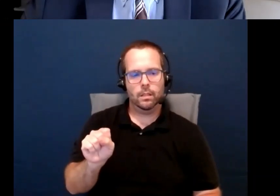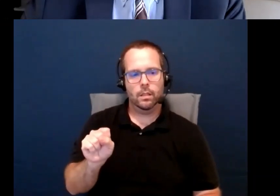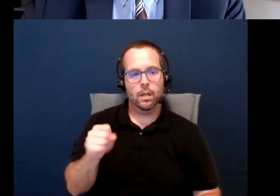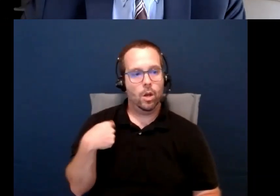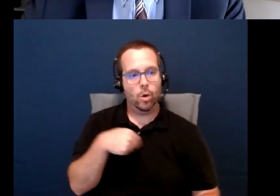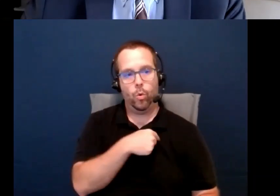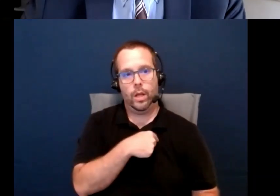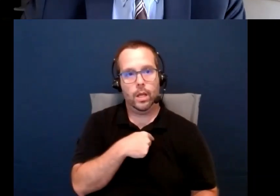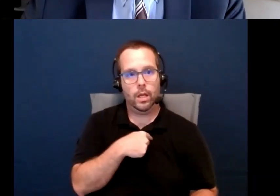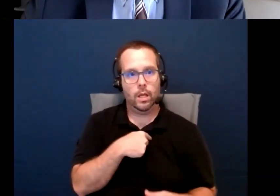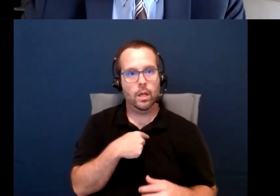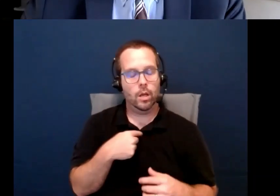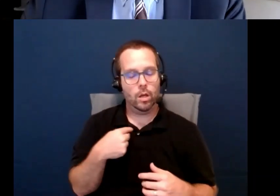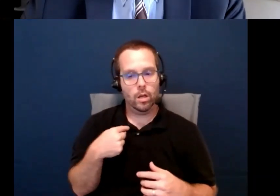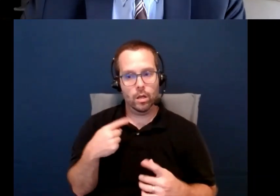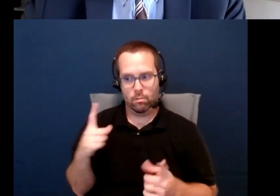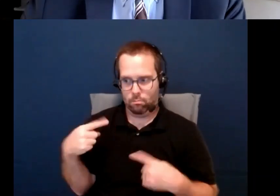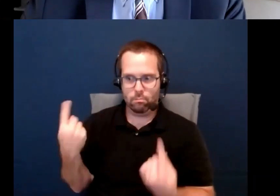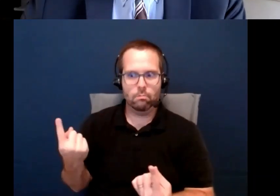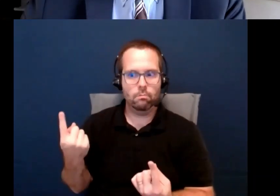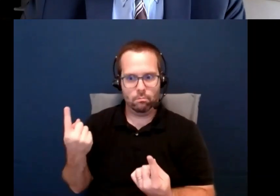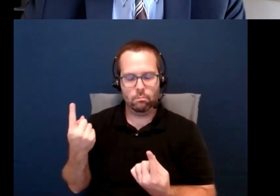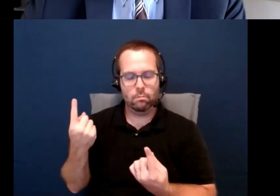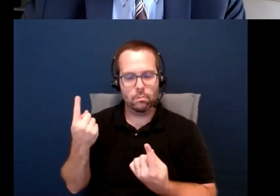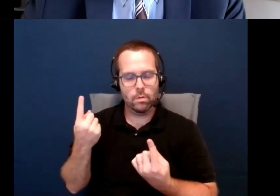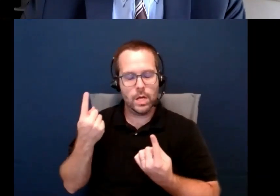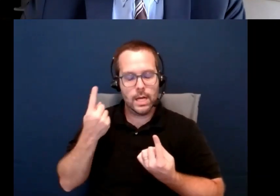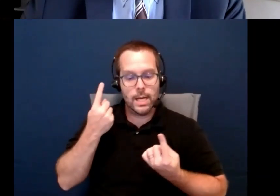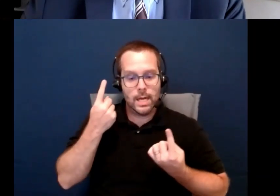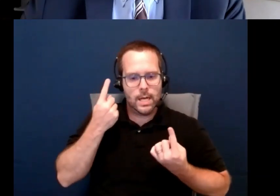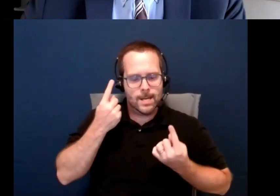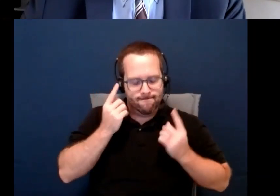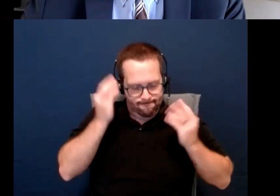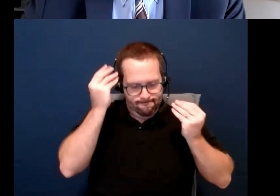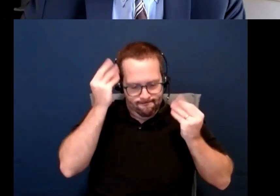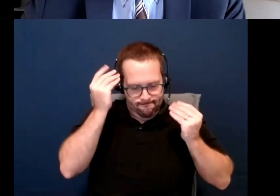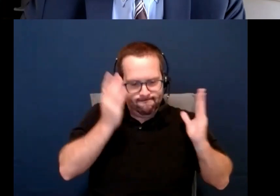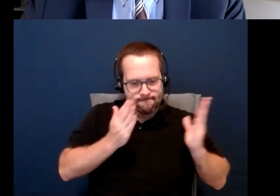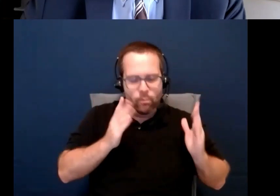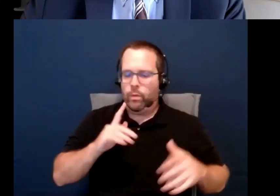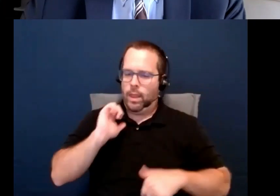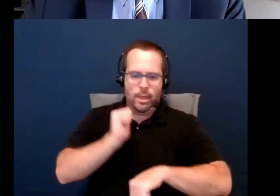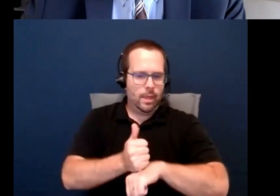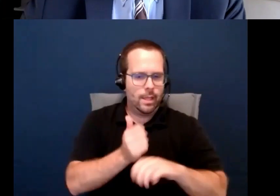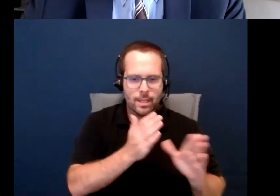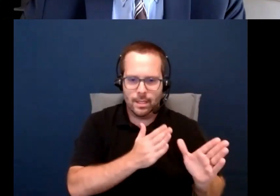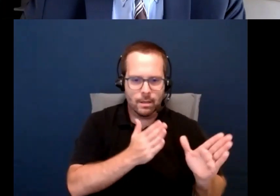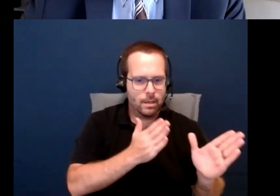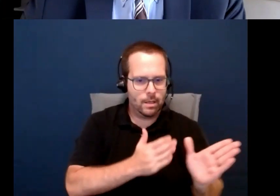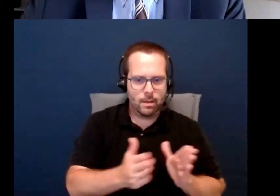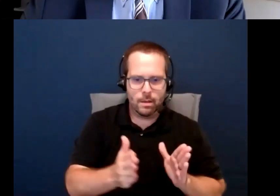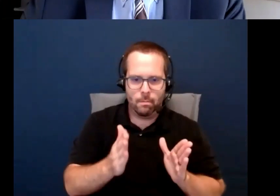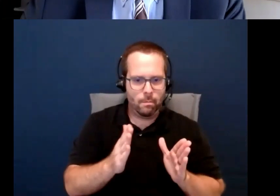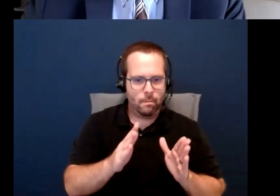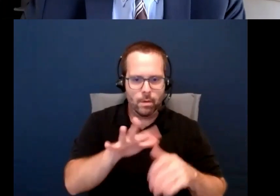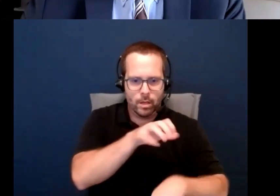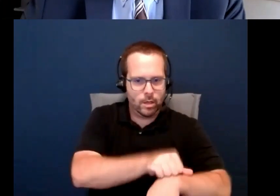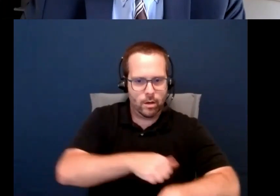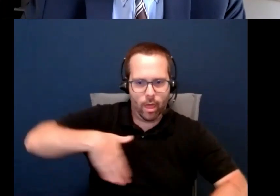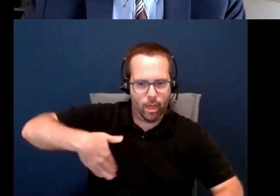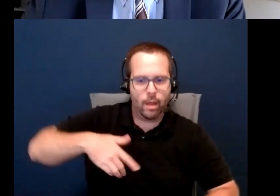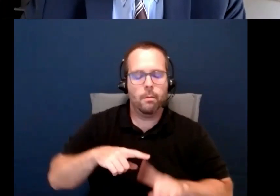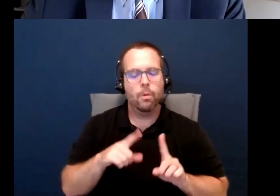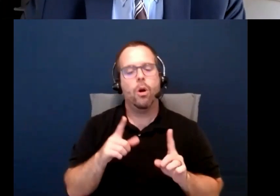than actively thinking, although we don't have it scheduled, of having some form of grant writing workshops that